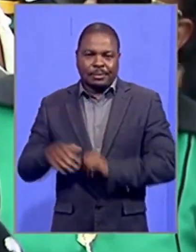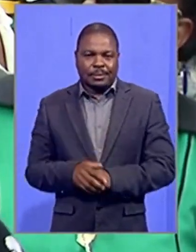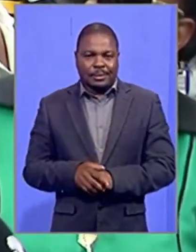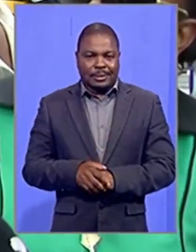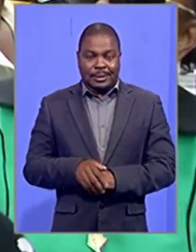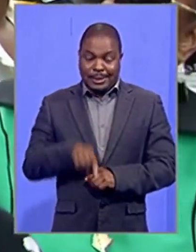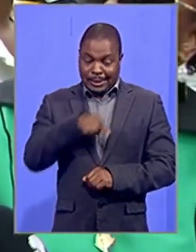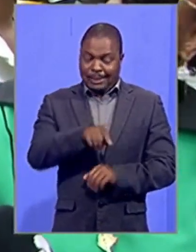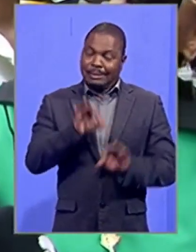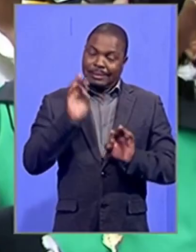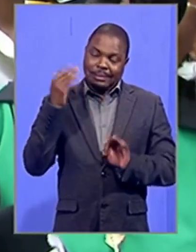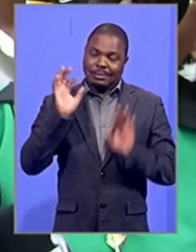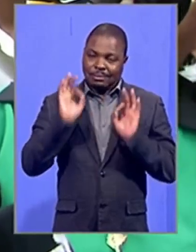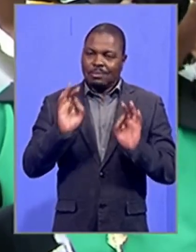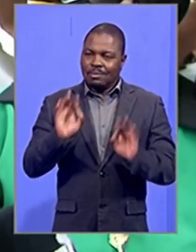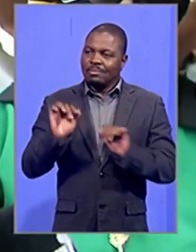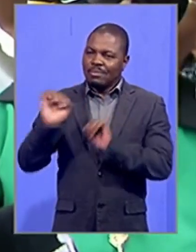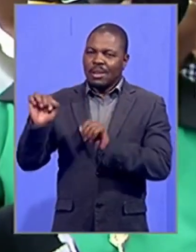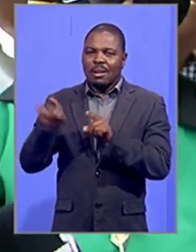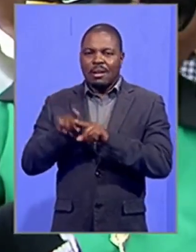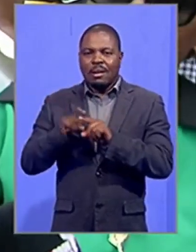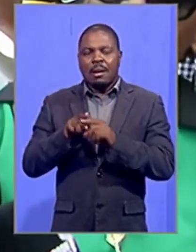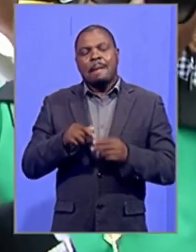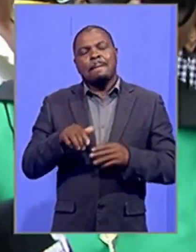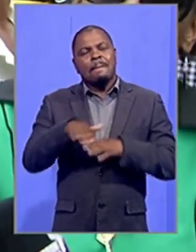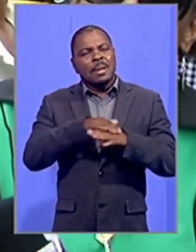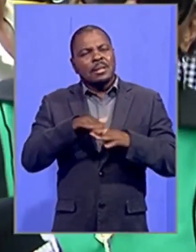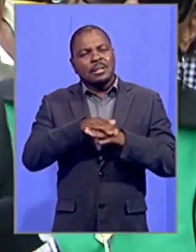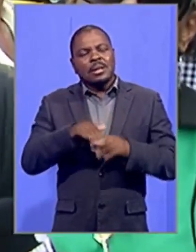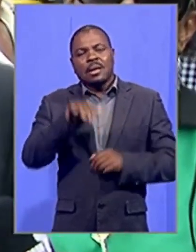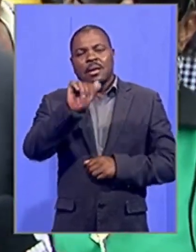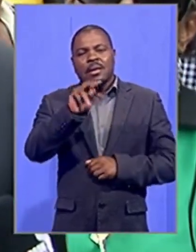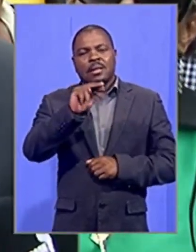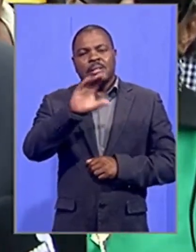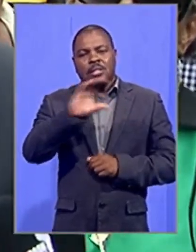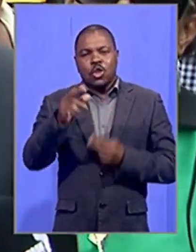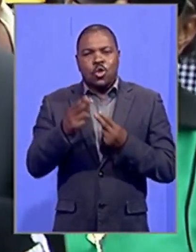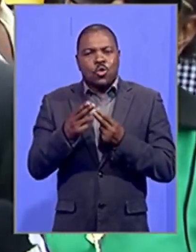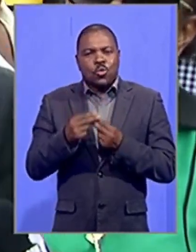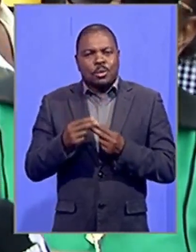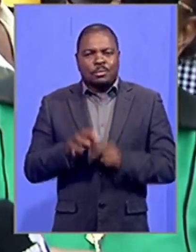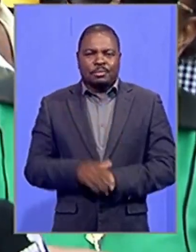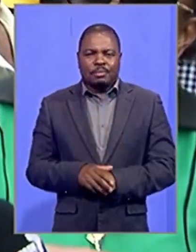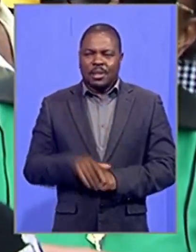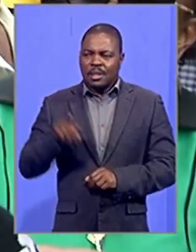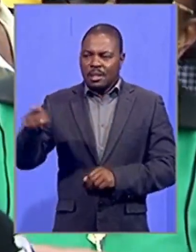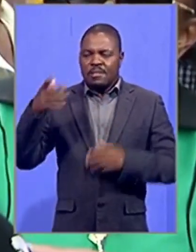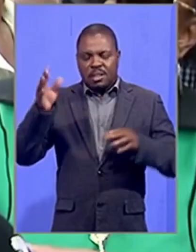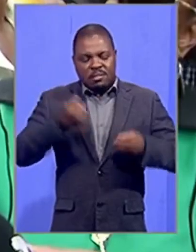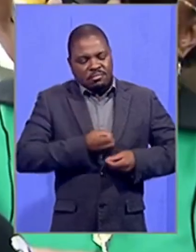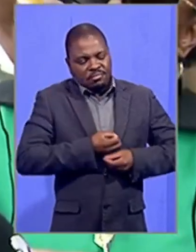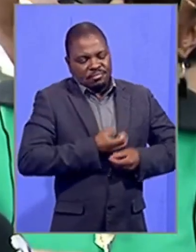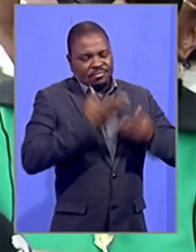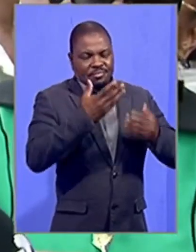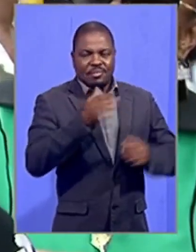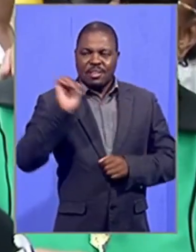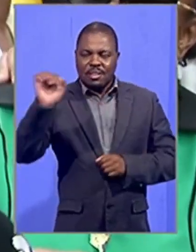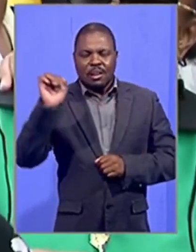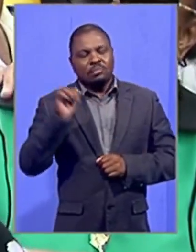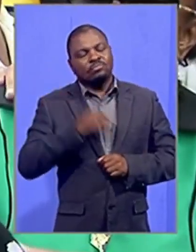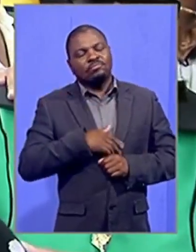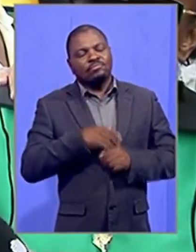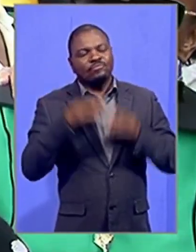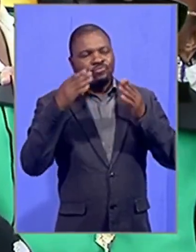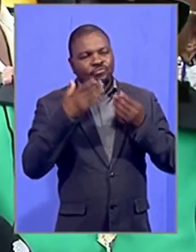this was it. The basic units of the ANC spoke. They expressed the general views of